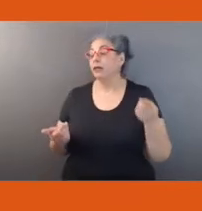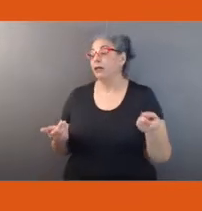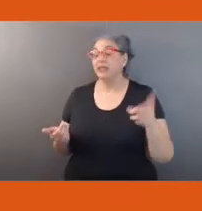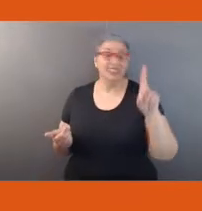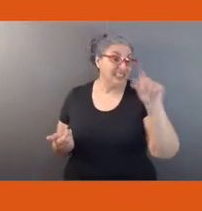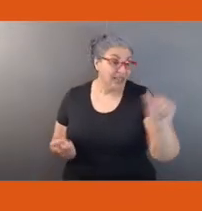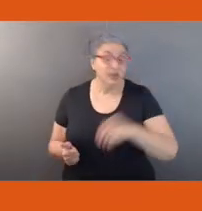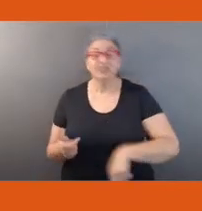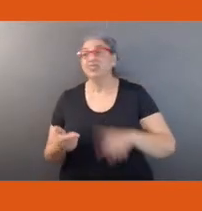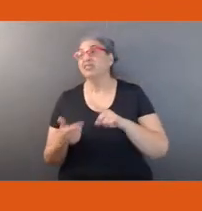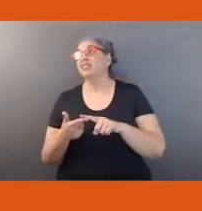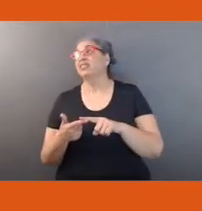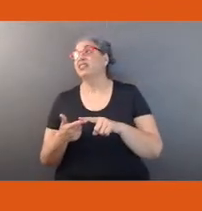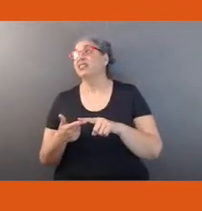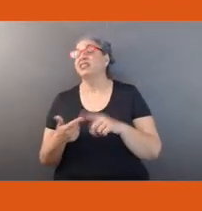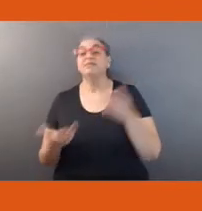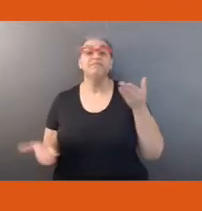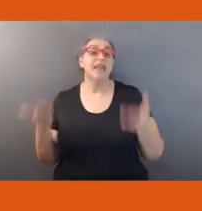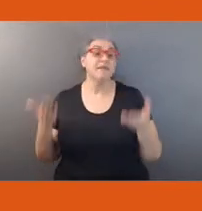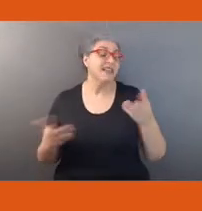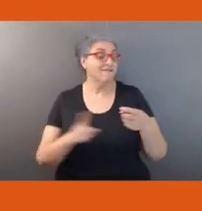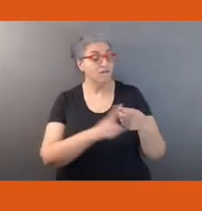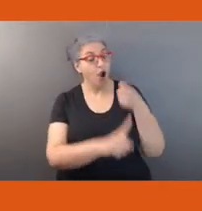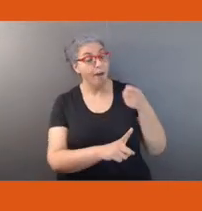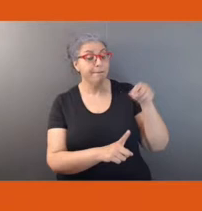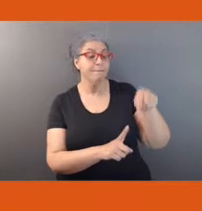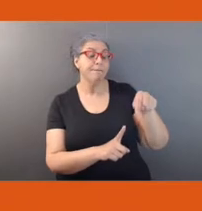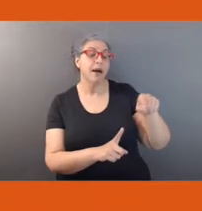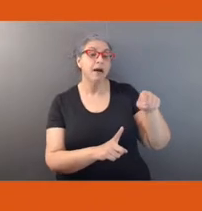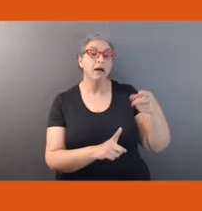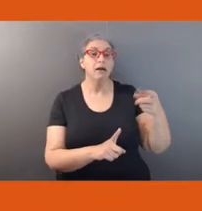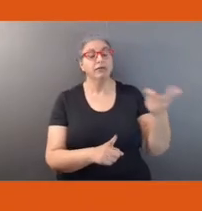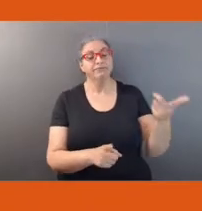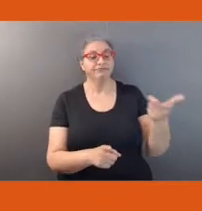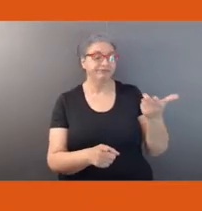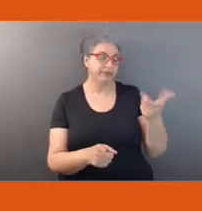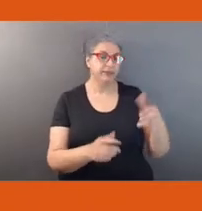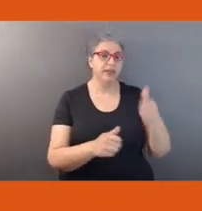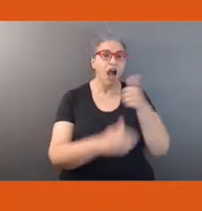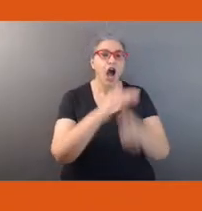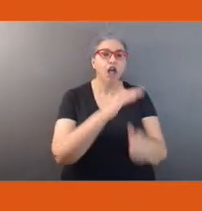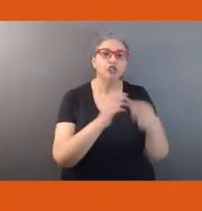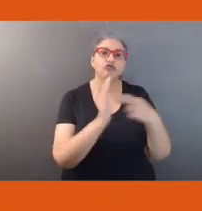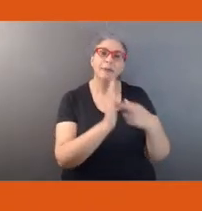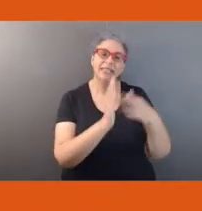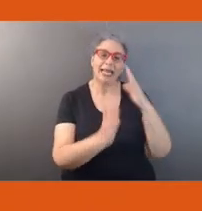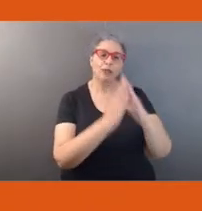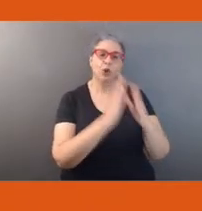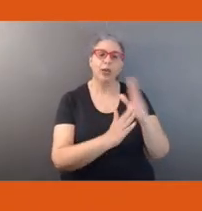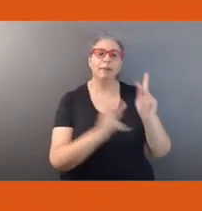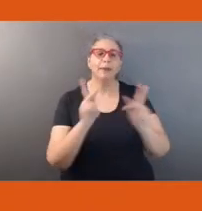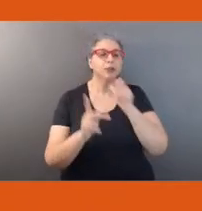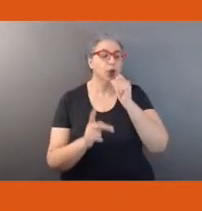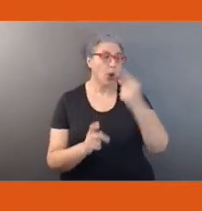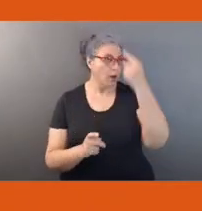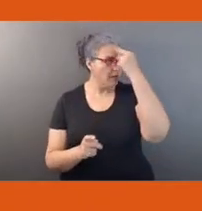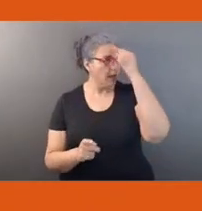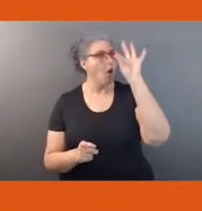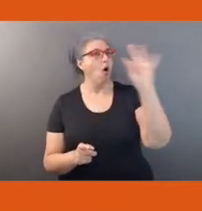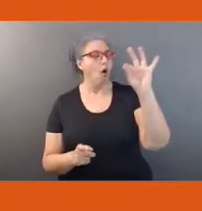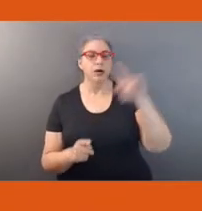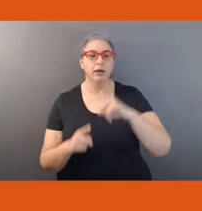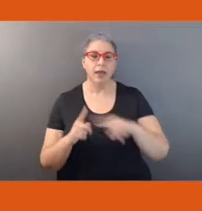are disabled or that they are from an underrepresented community that isn't in the forefront of your mind.